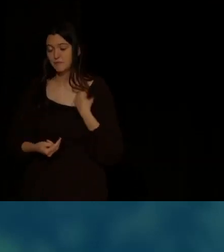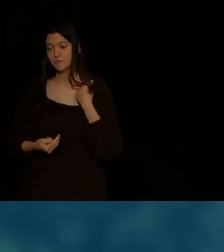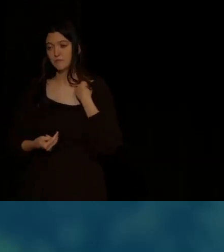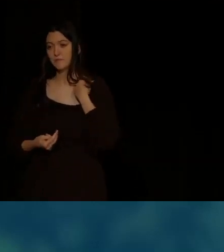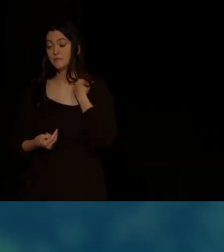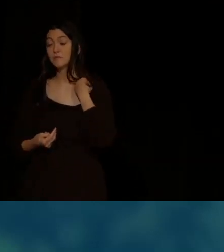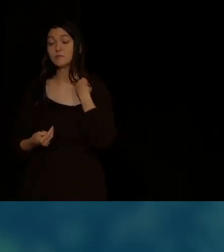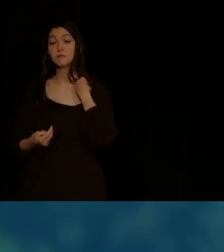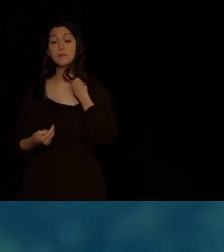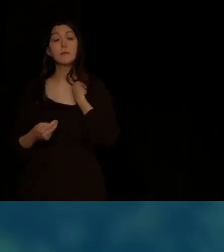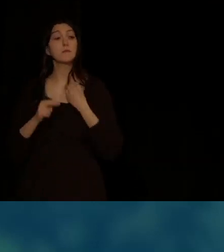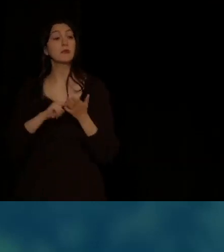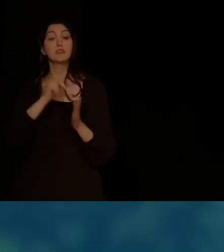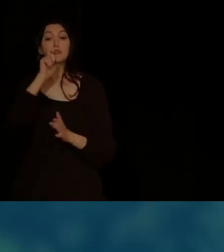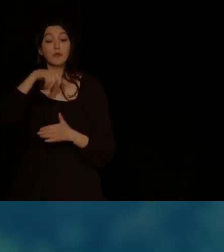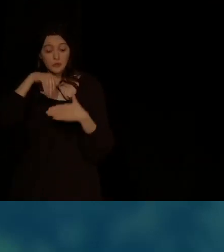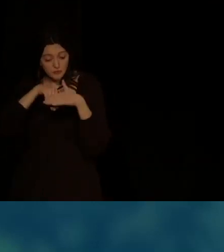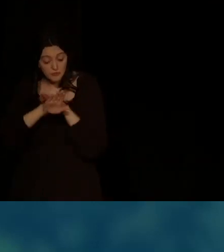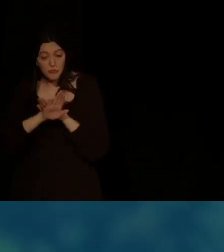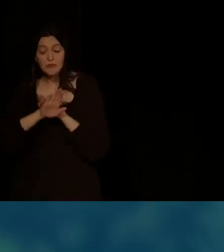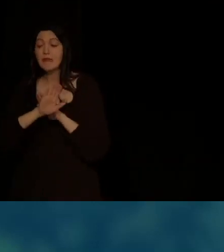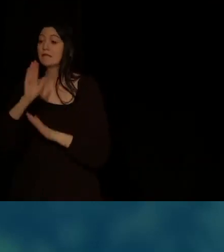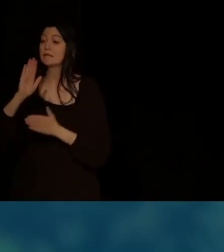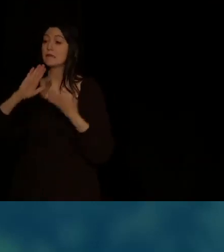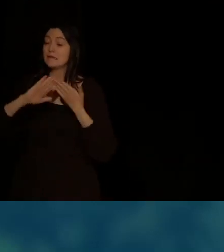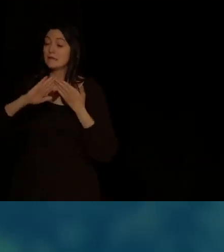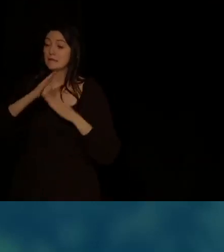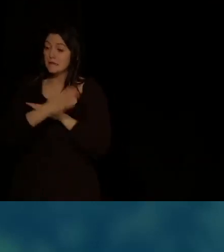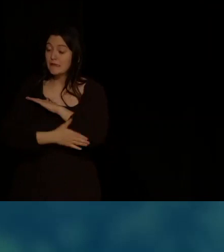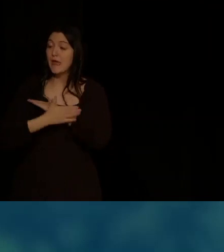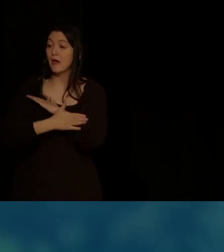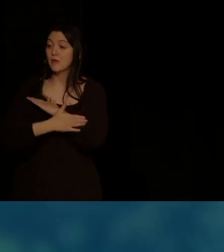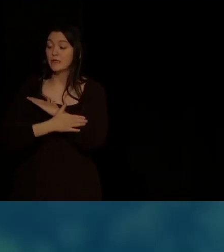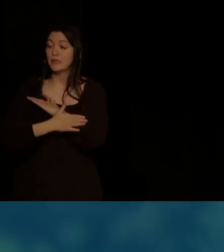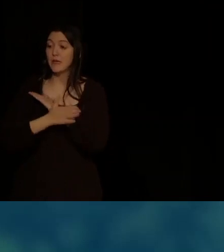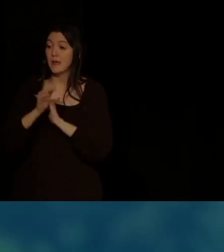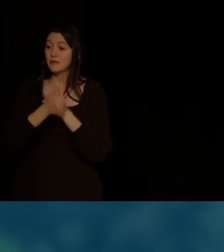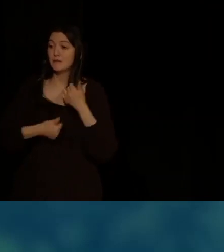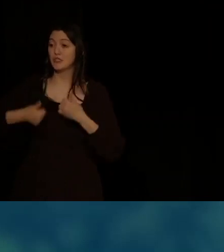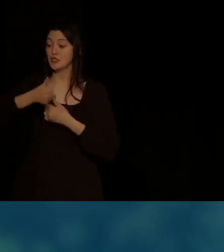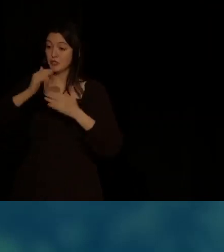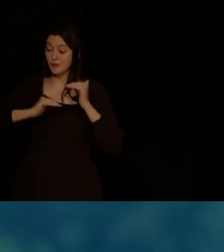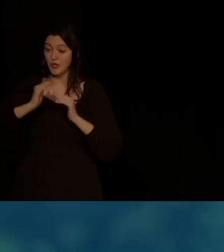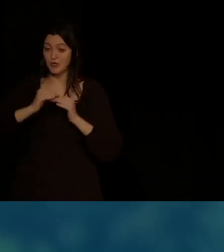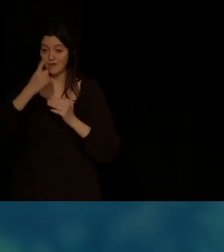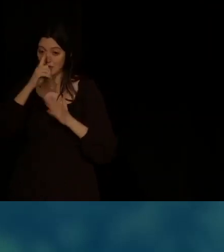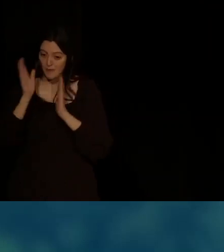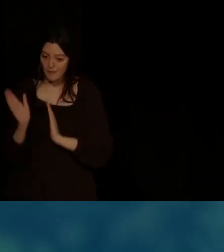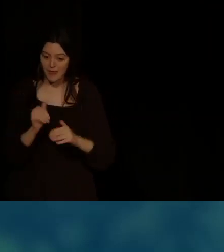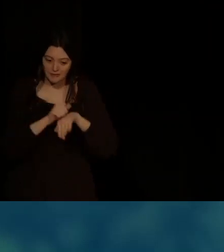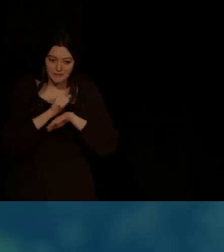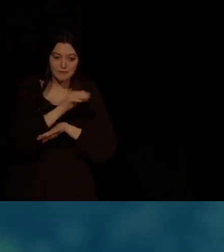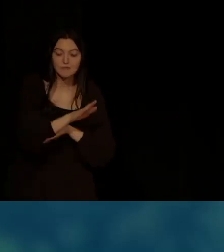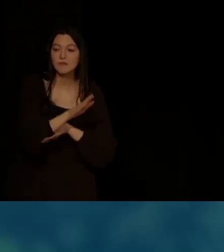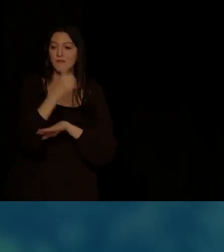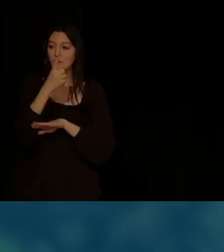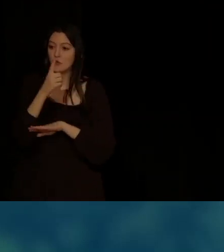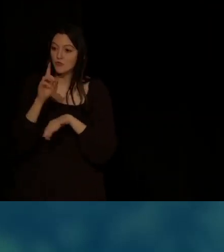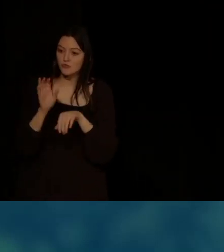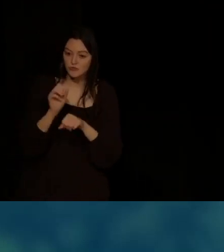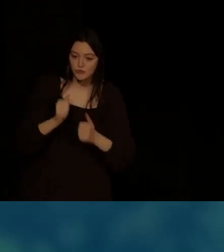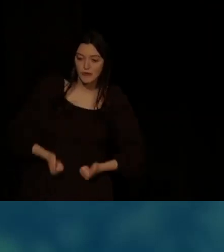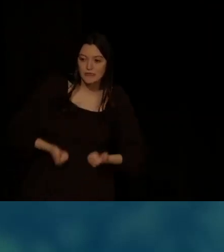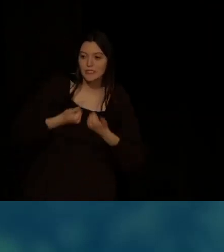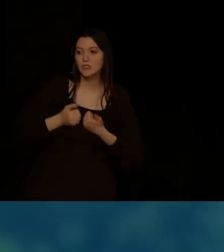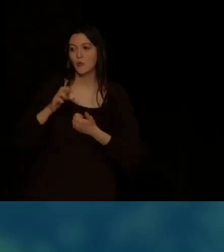you no longer have to make a trip to the county administration building to submit plans for residential or commercial projects. Less paperwork and